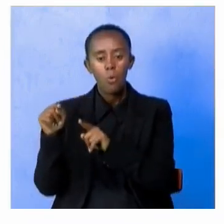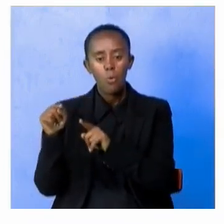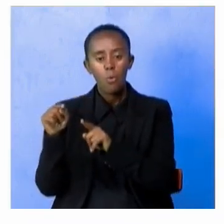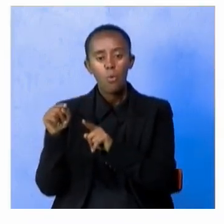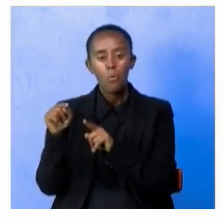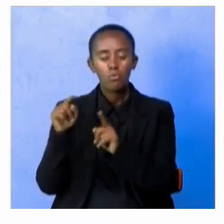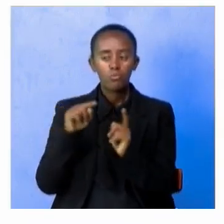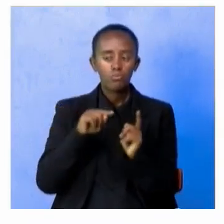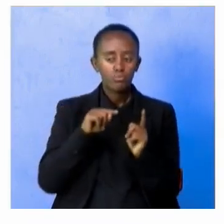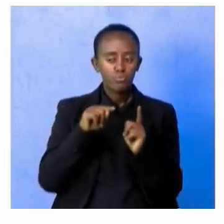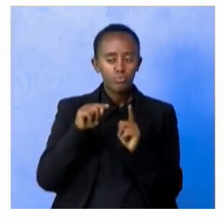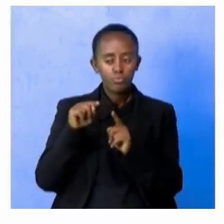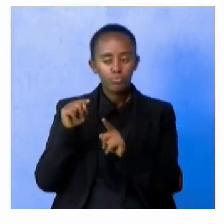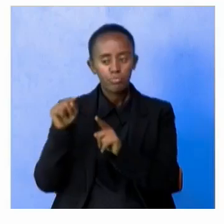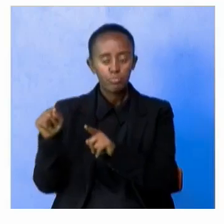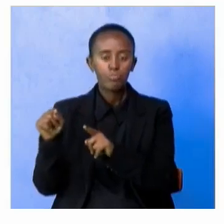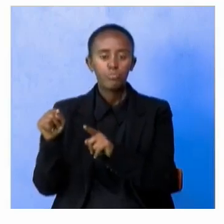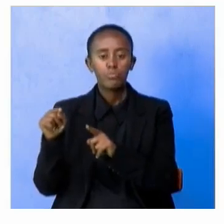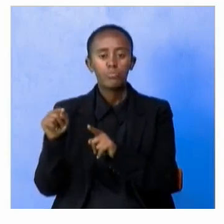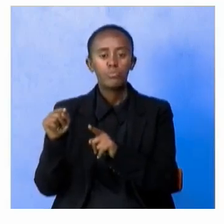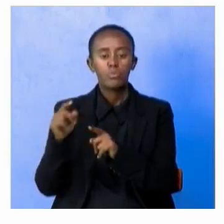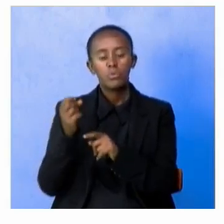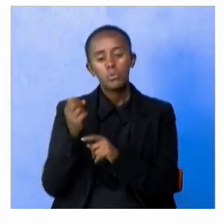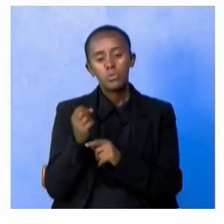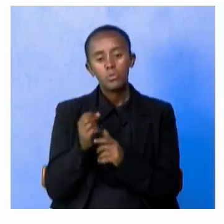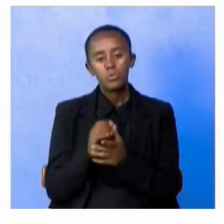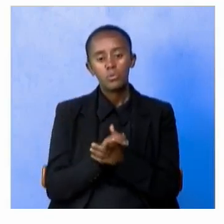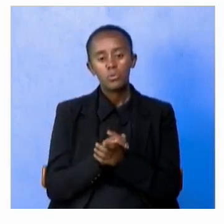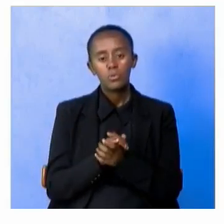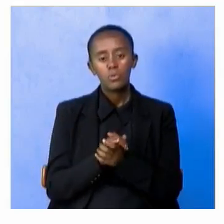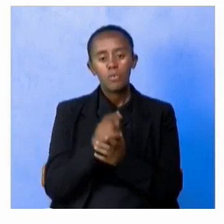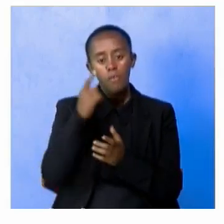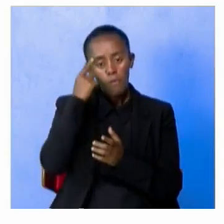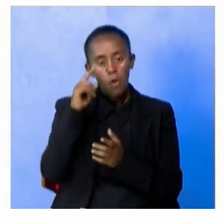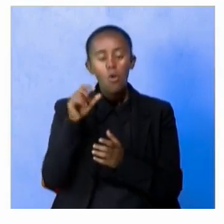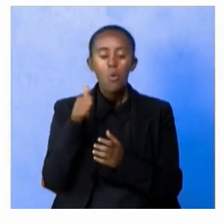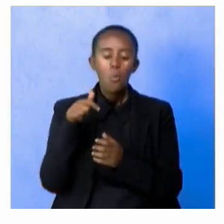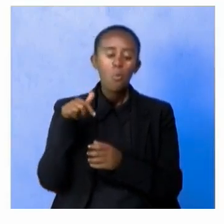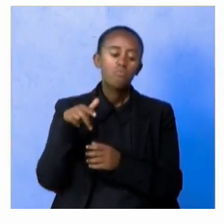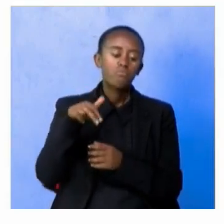to go for a walk.